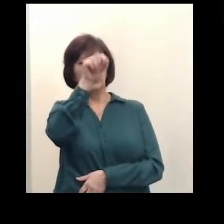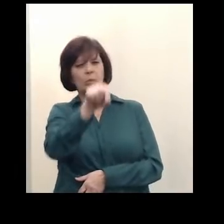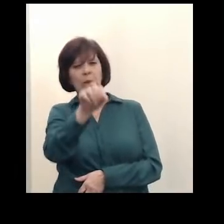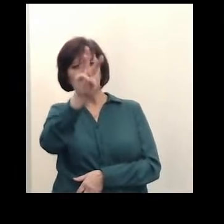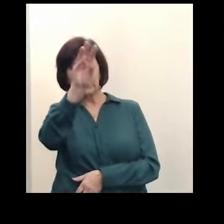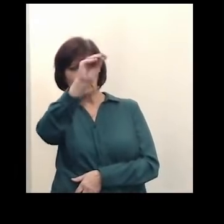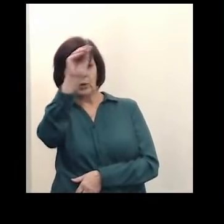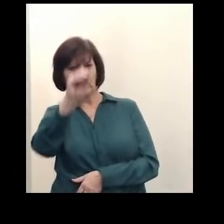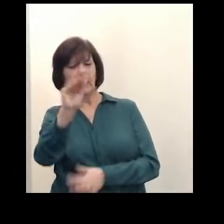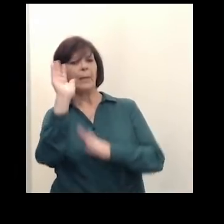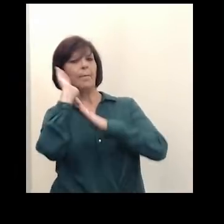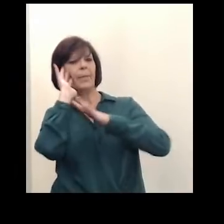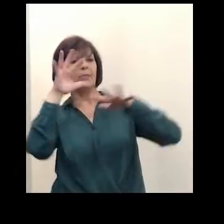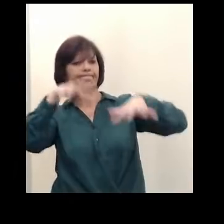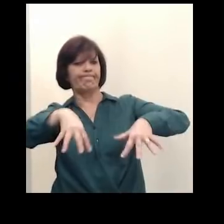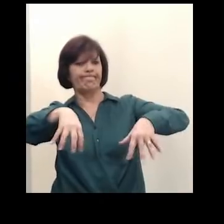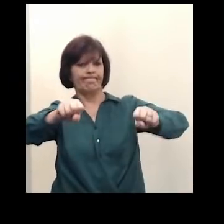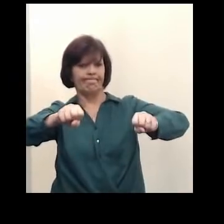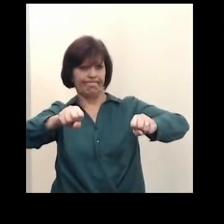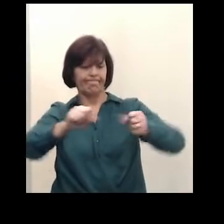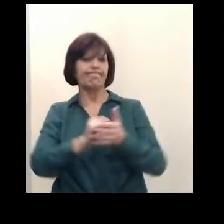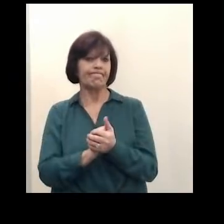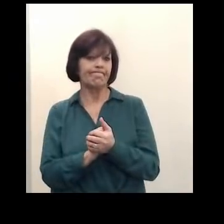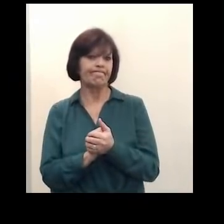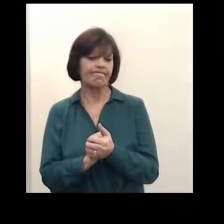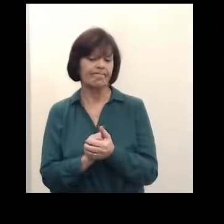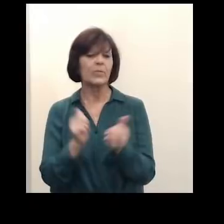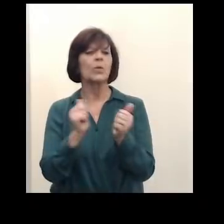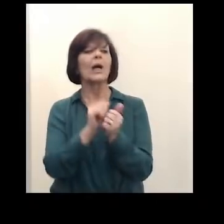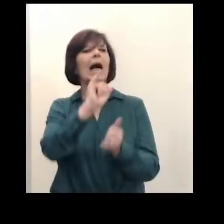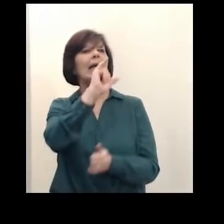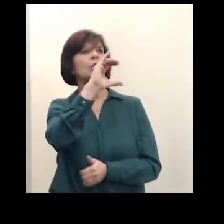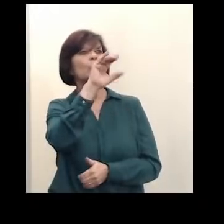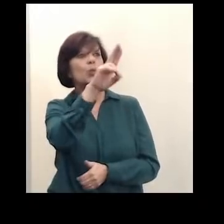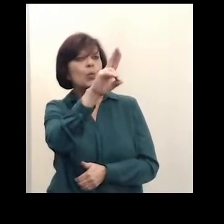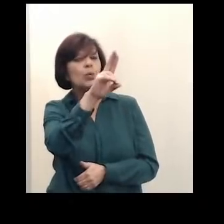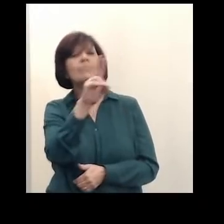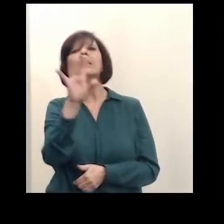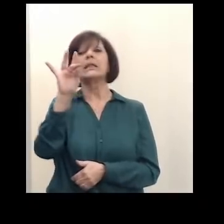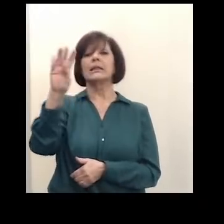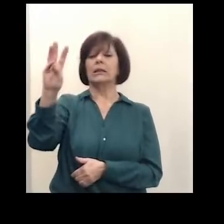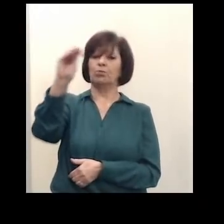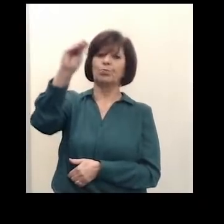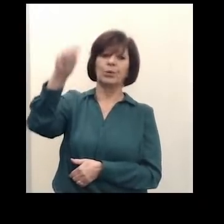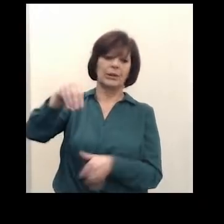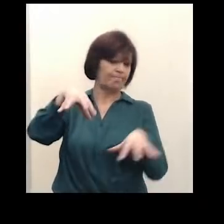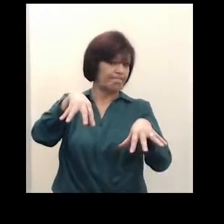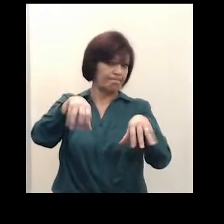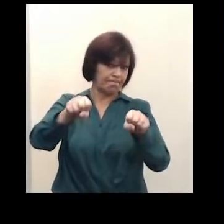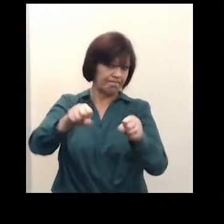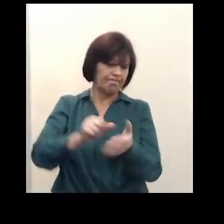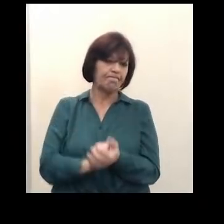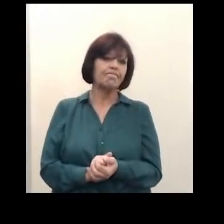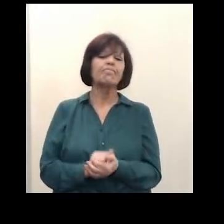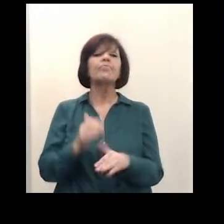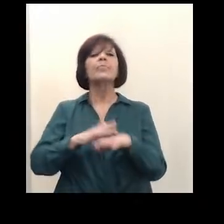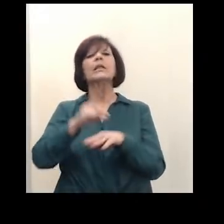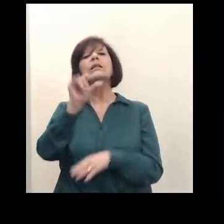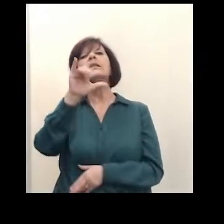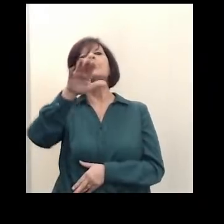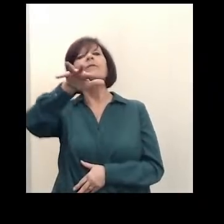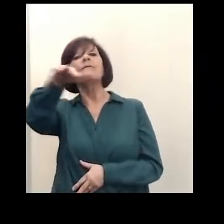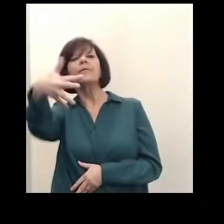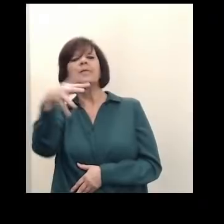are occupied. When it comes to ICU beds, it's about 86%. On December 5th, there were